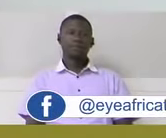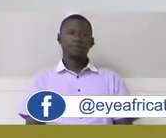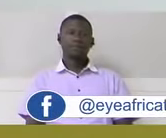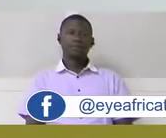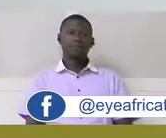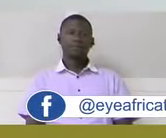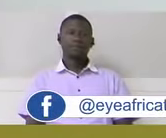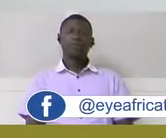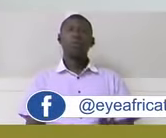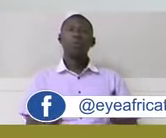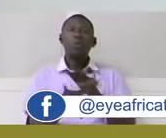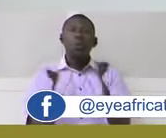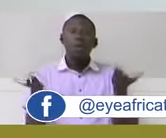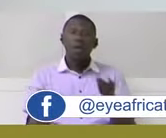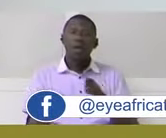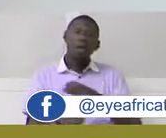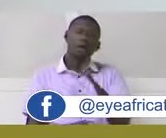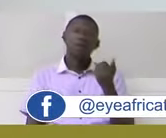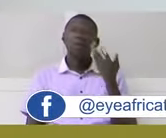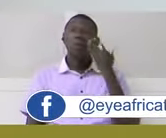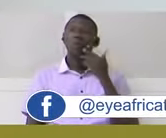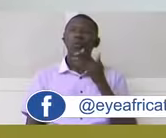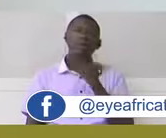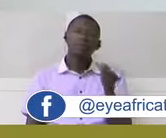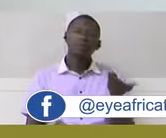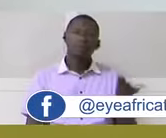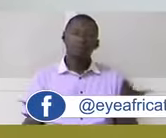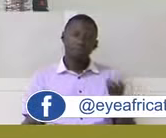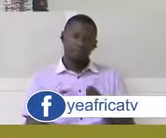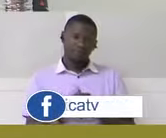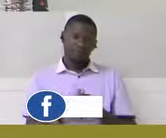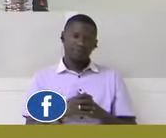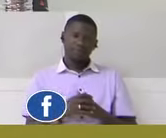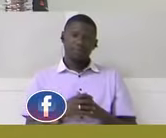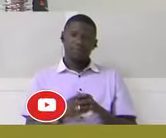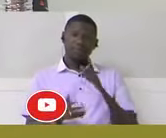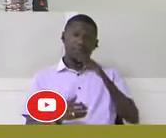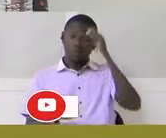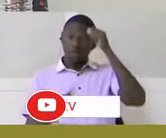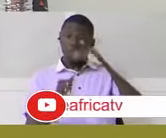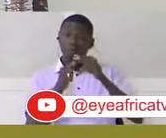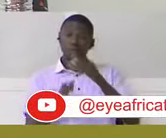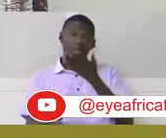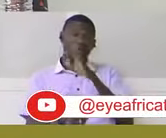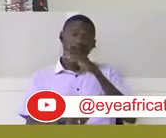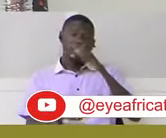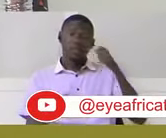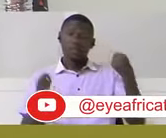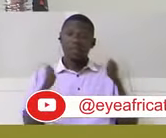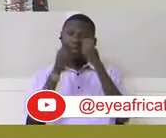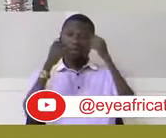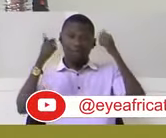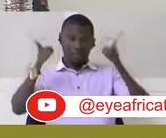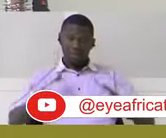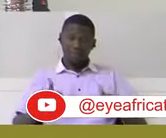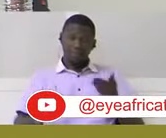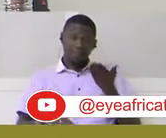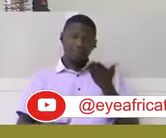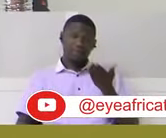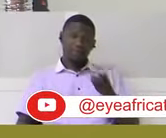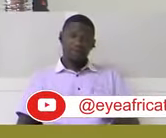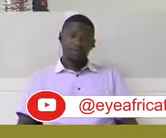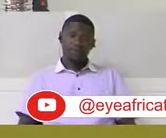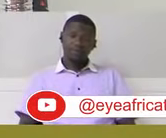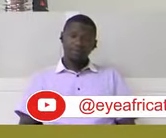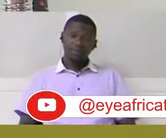Where and when? Minto ani wari juma. Do you remember any accidents happening? Where hakino sibula ka